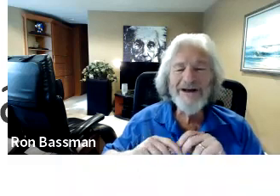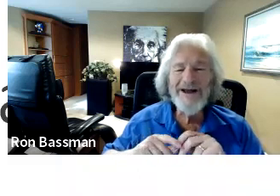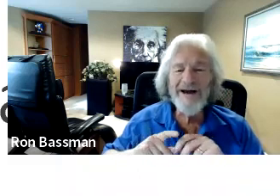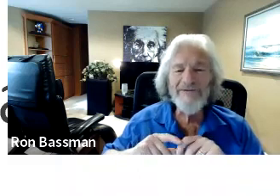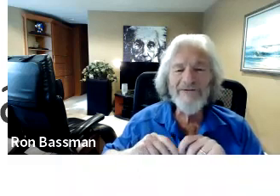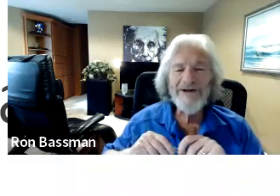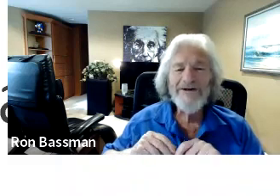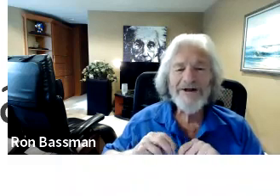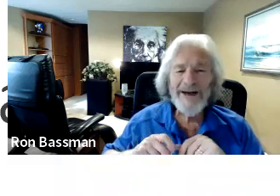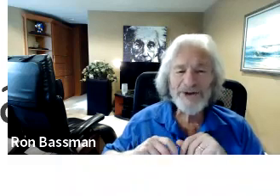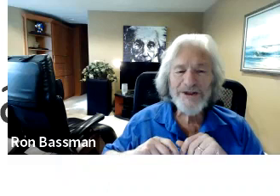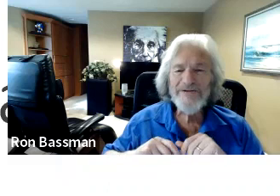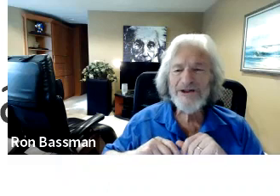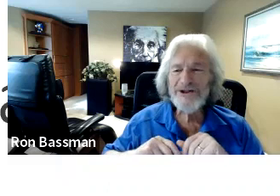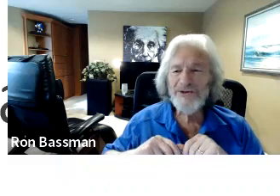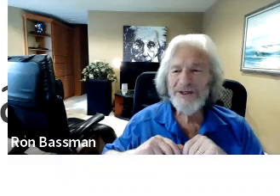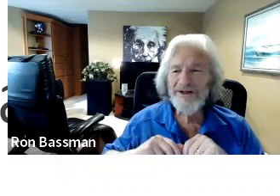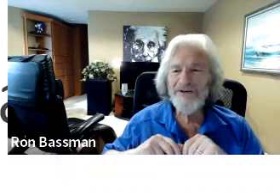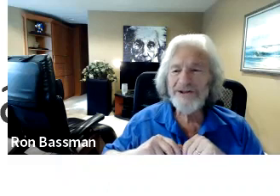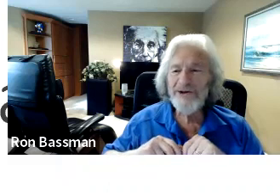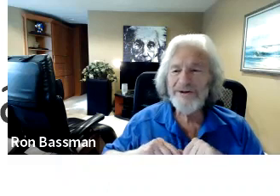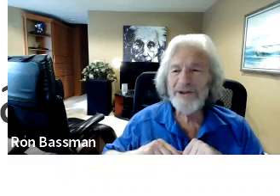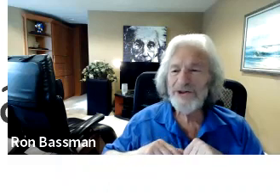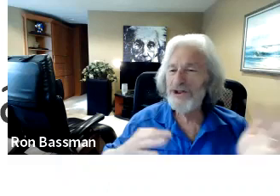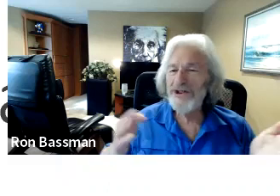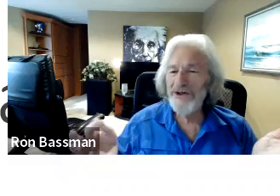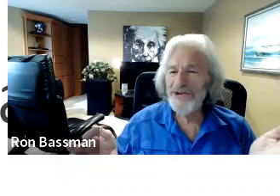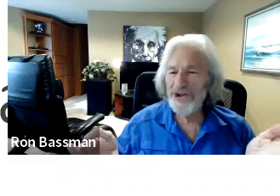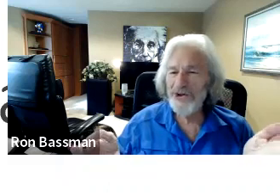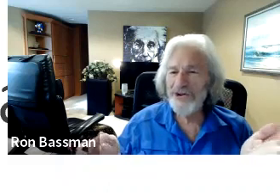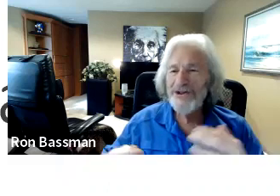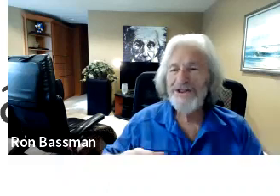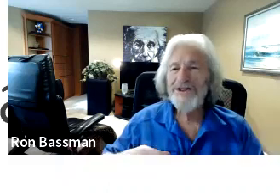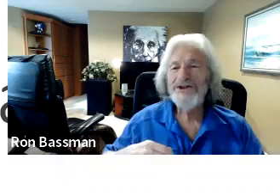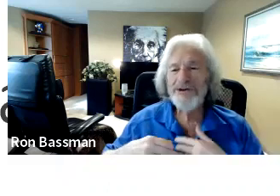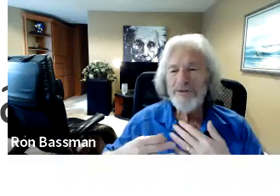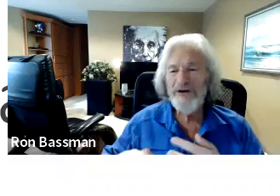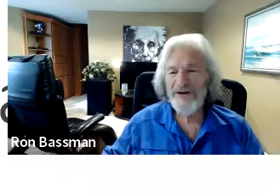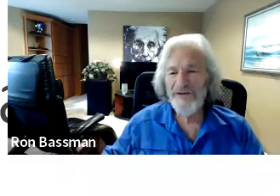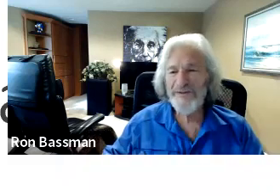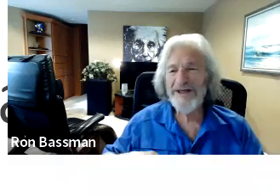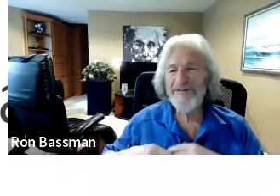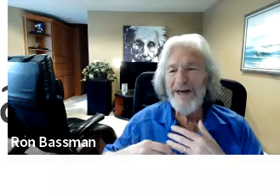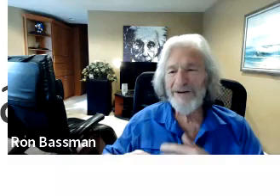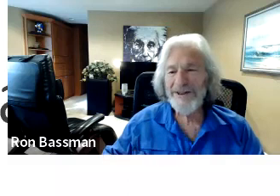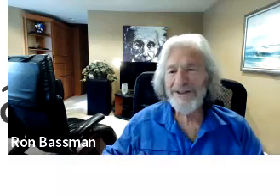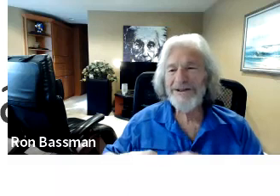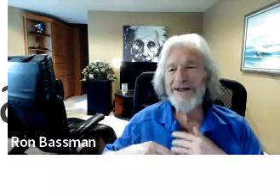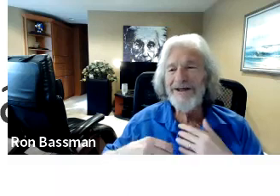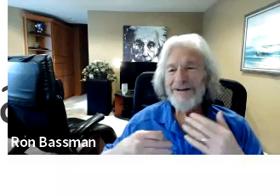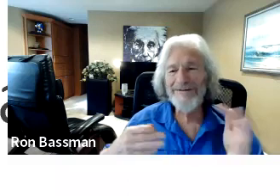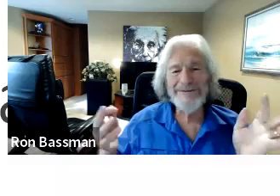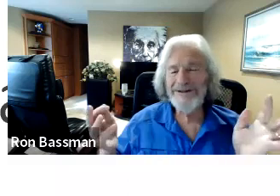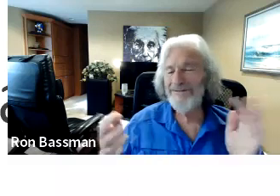did not have the option of consulting another attorney because she didn't know she could. She was prevented from getting